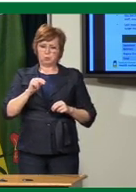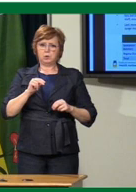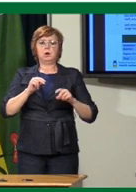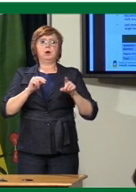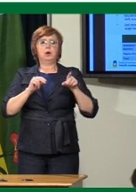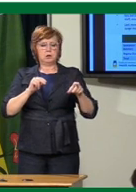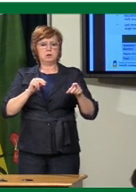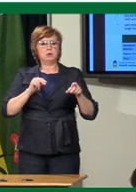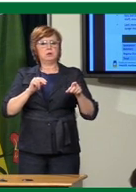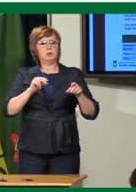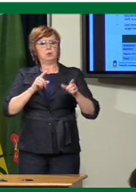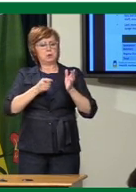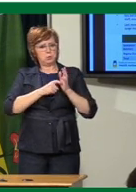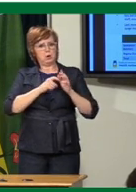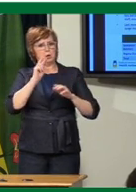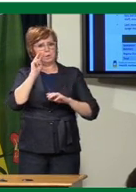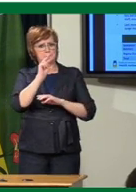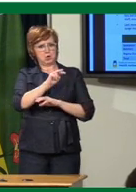level of care.